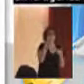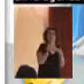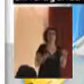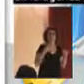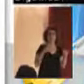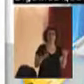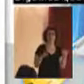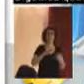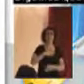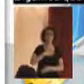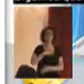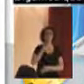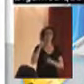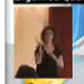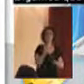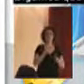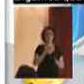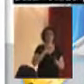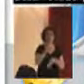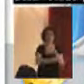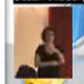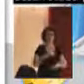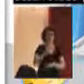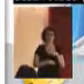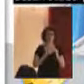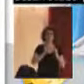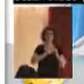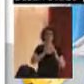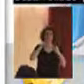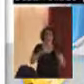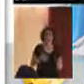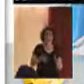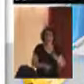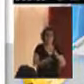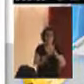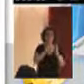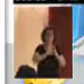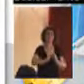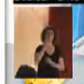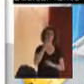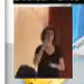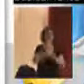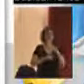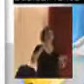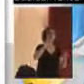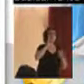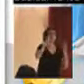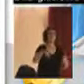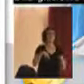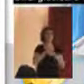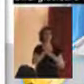solutions and some proprietary solutions. But when studying this solution, nothing was at